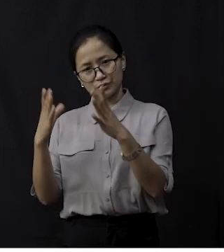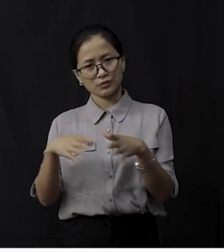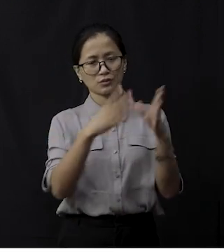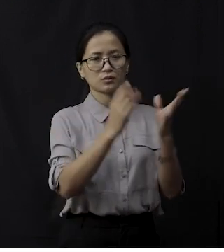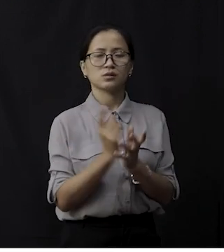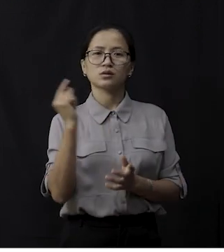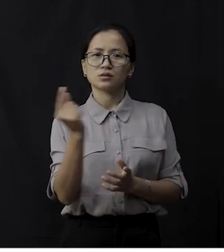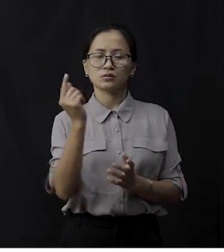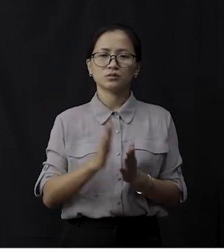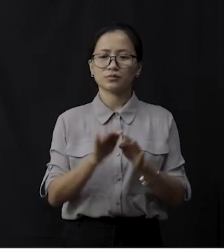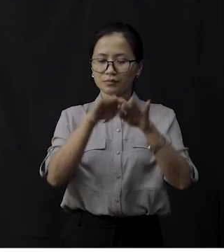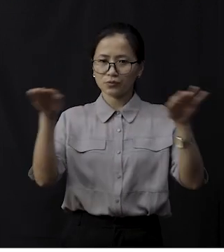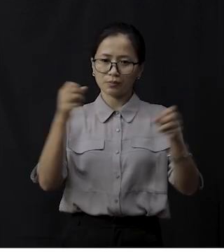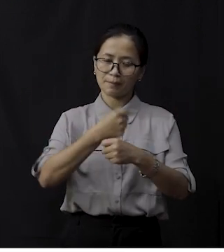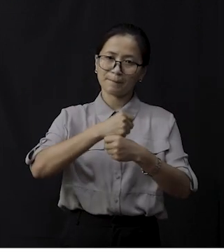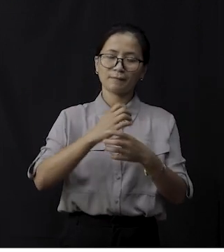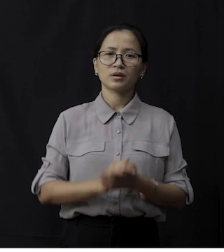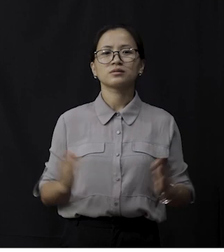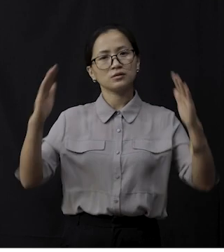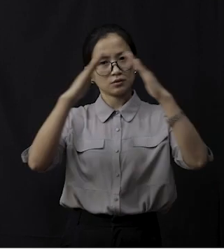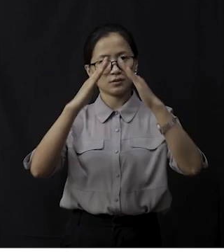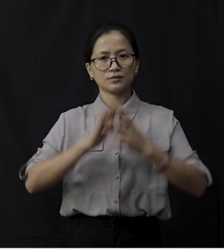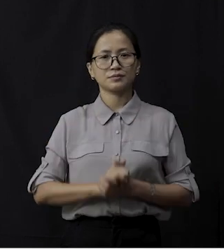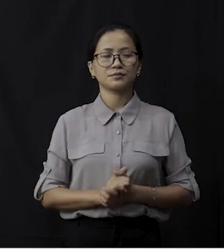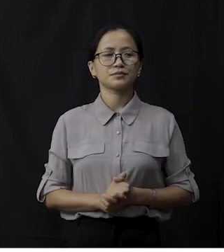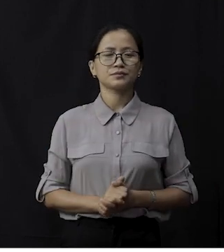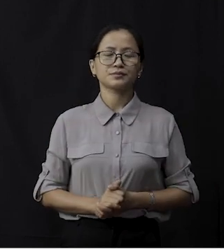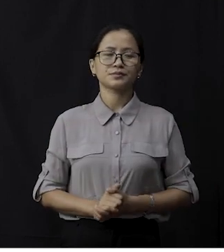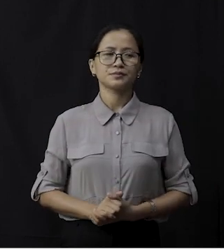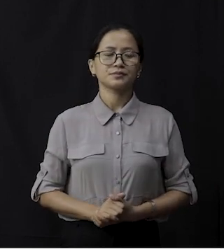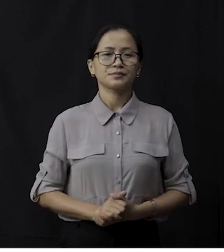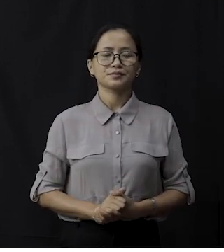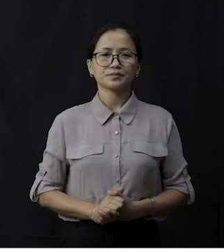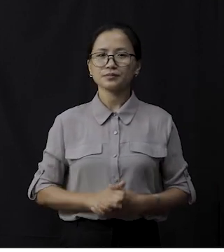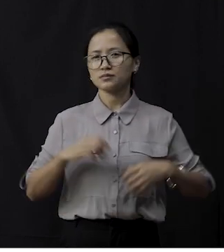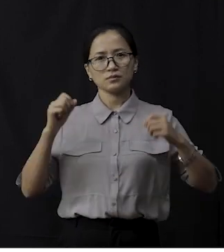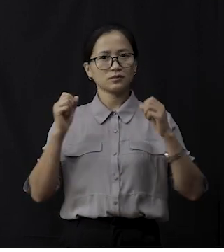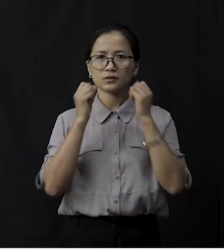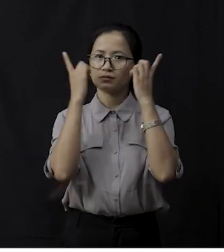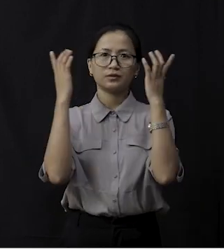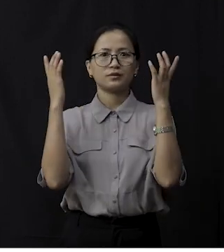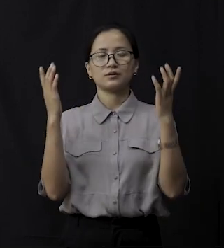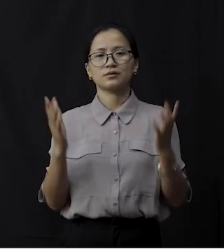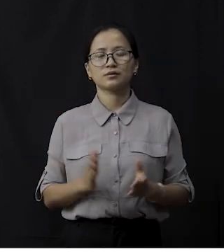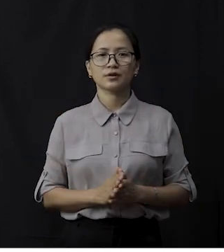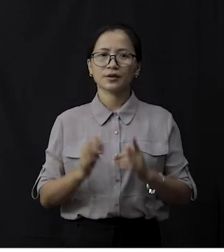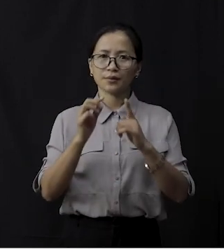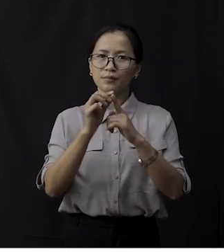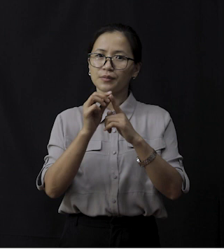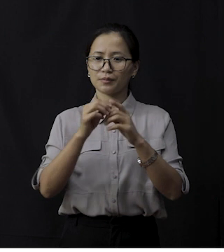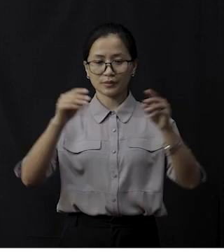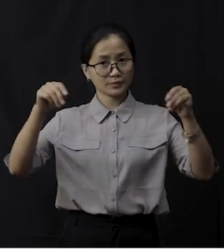using furnitures and houses. And surprise, pepper.